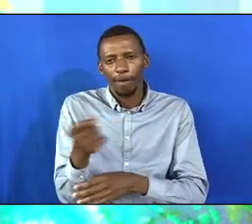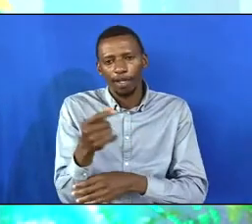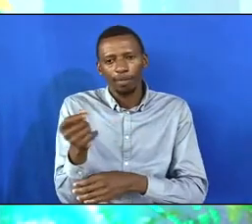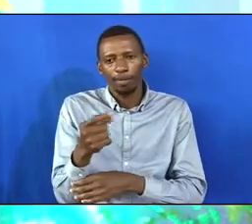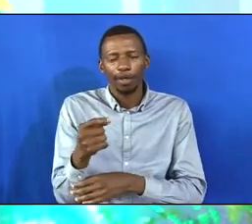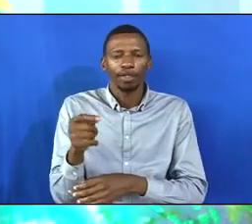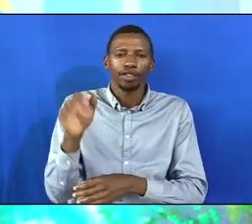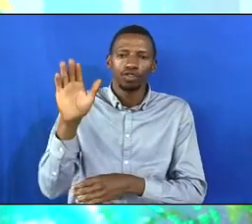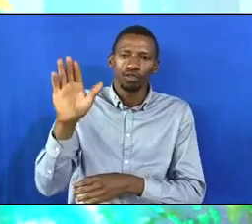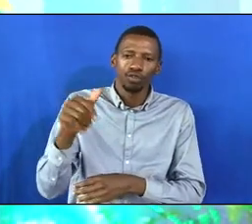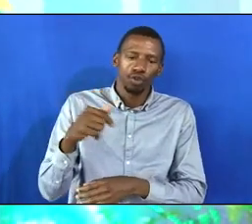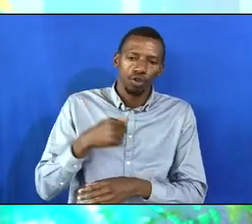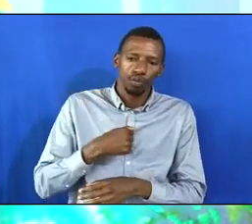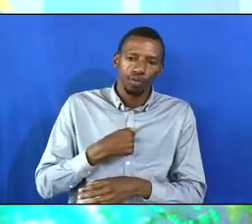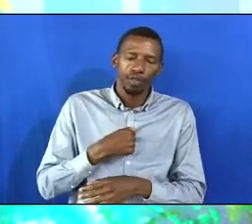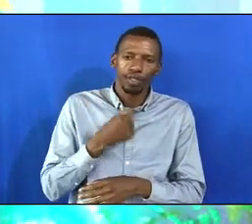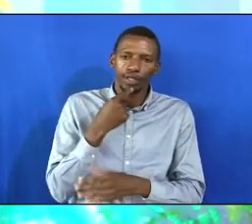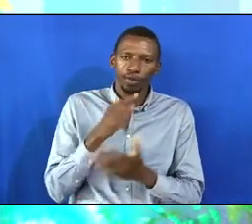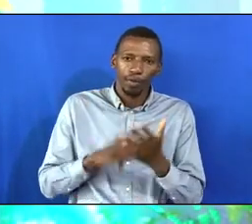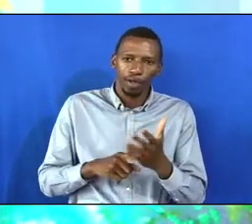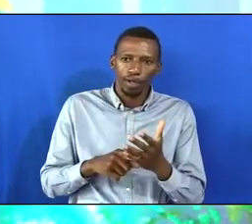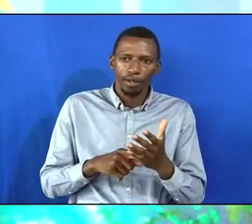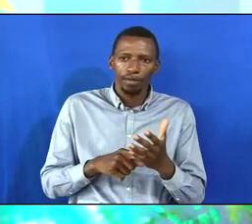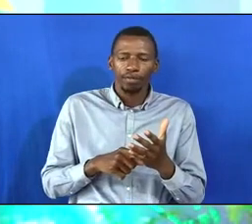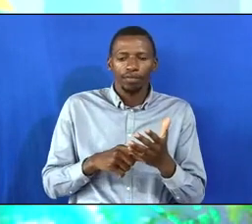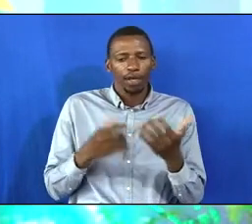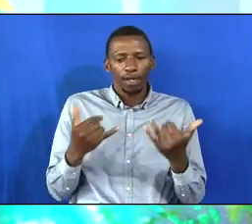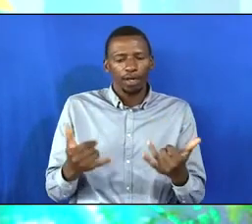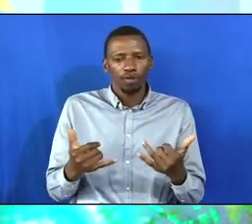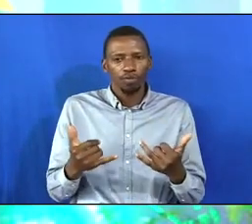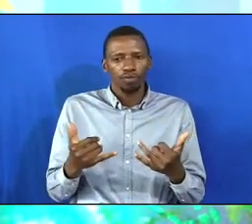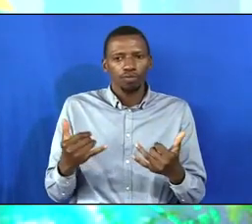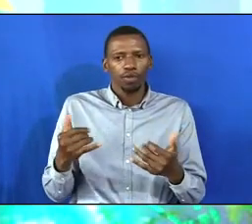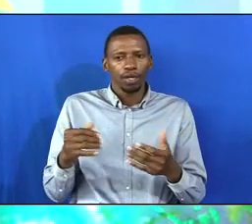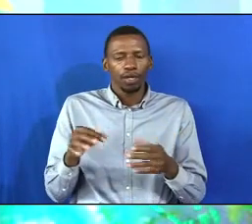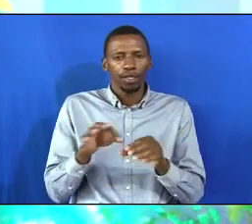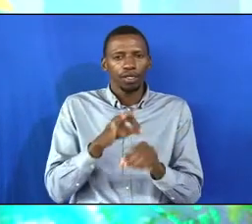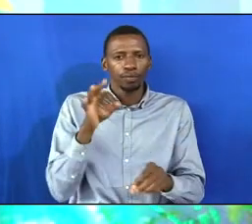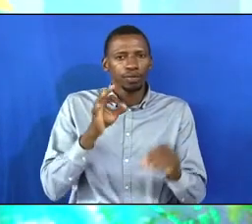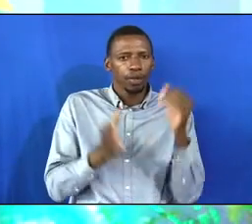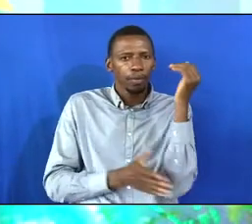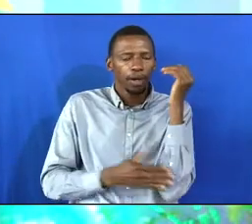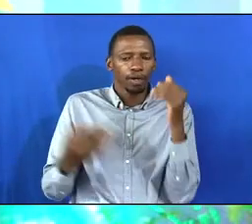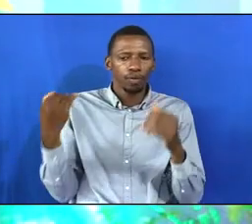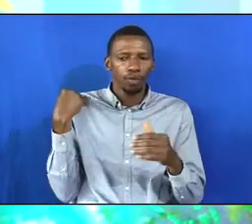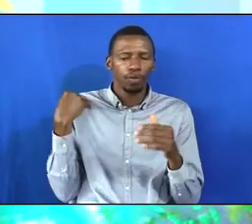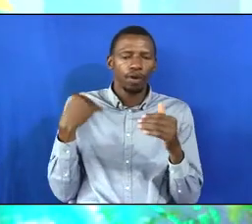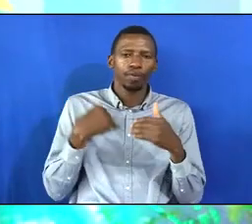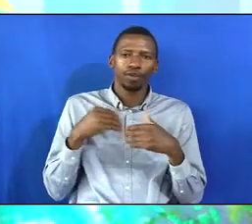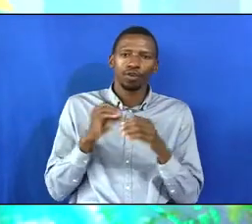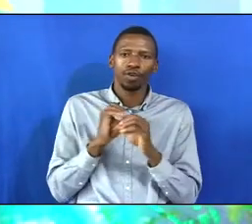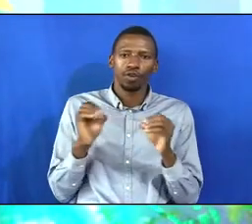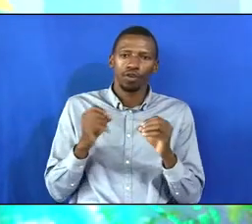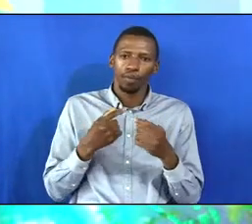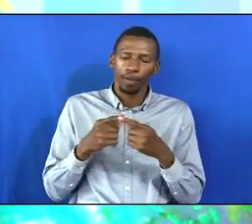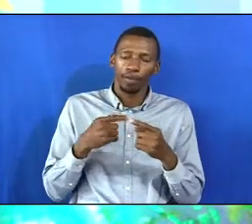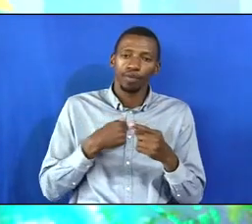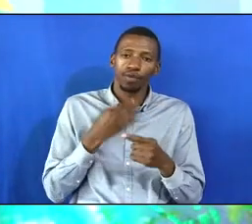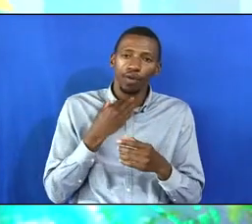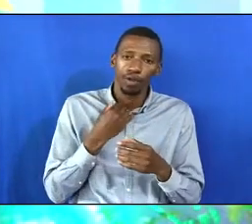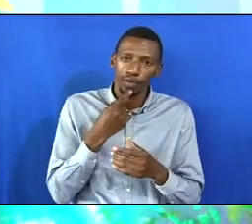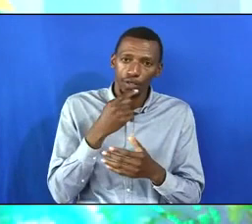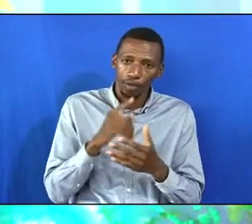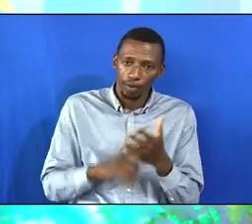the ghosts are no longer coming. I have peace with them. They no longer trouble me. But then he confessed,